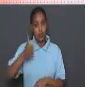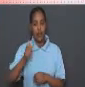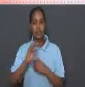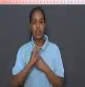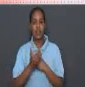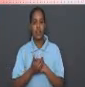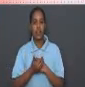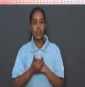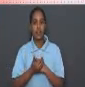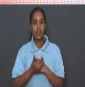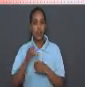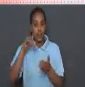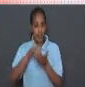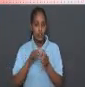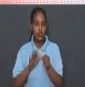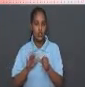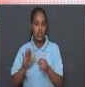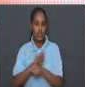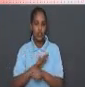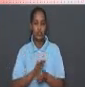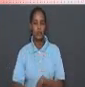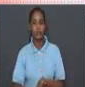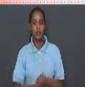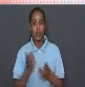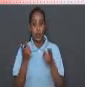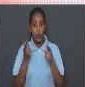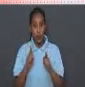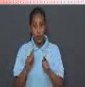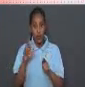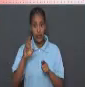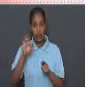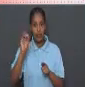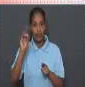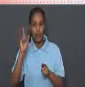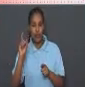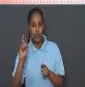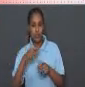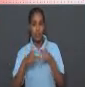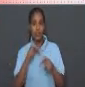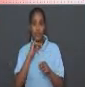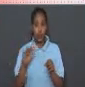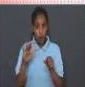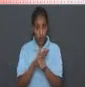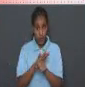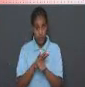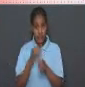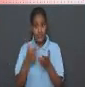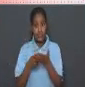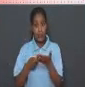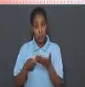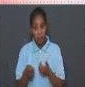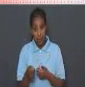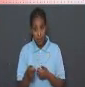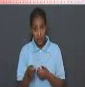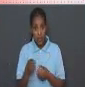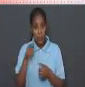state by recharging. When the redox reaction is complete, these batteries